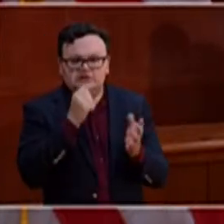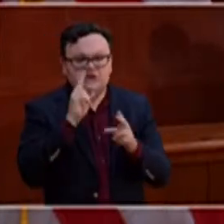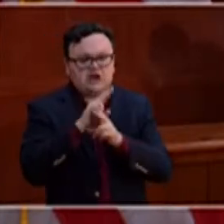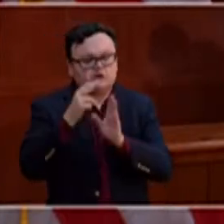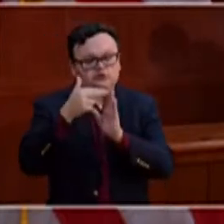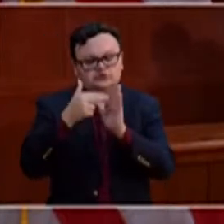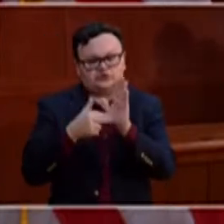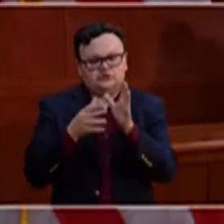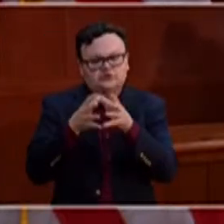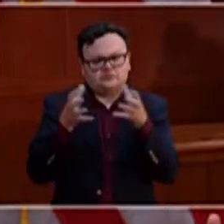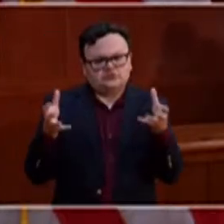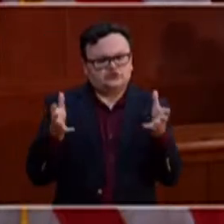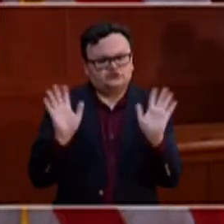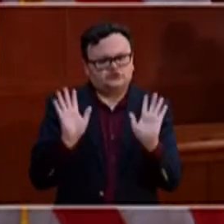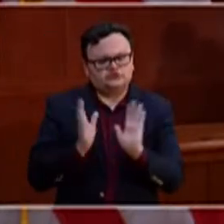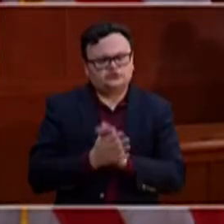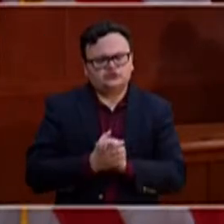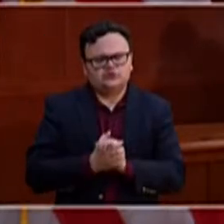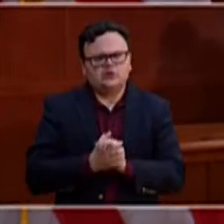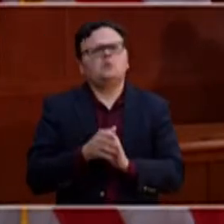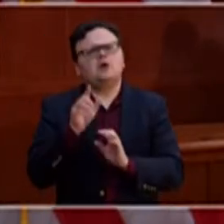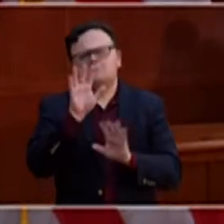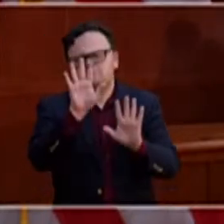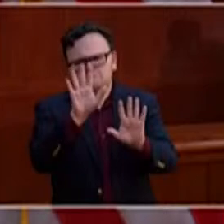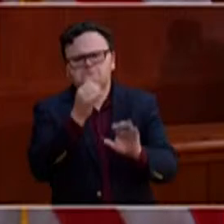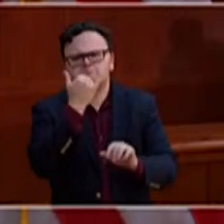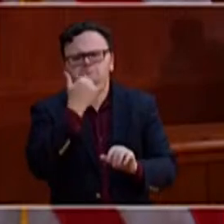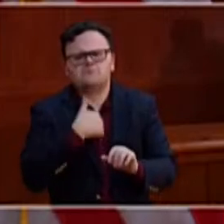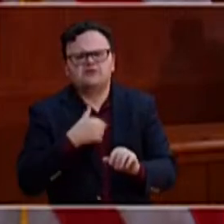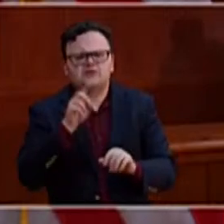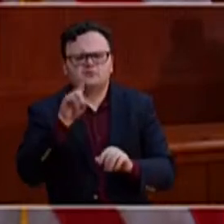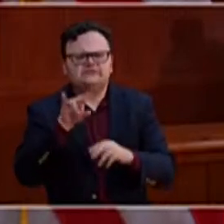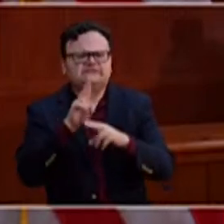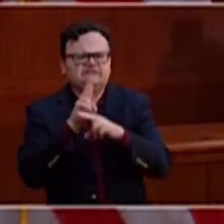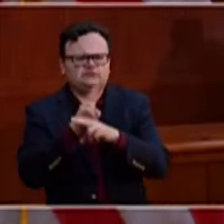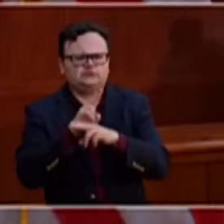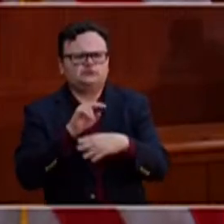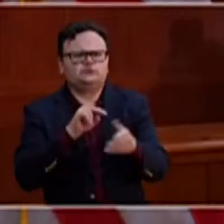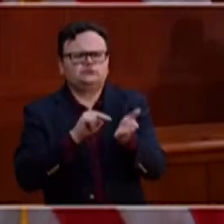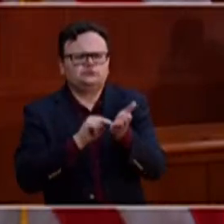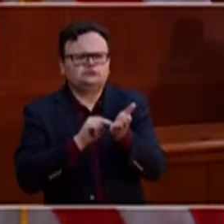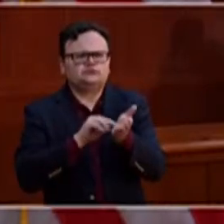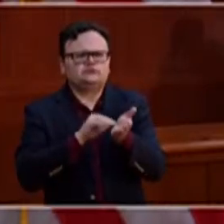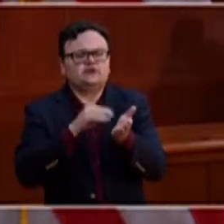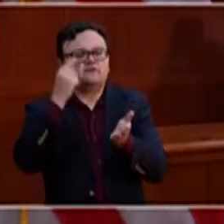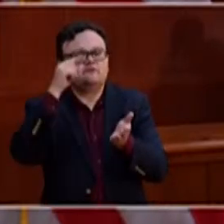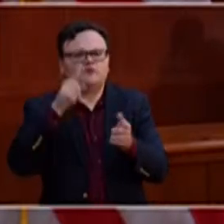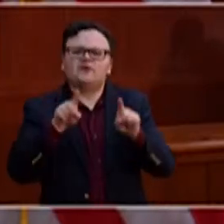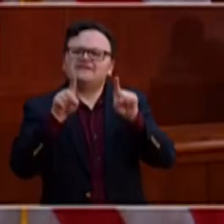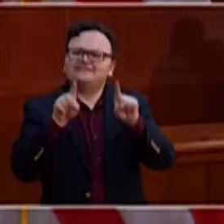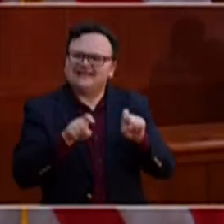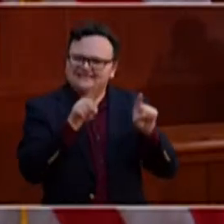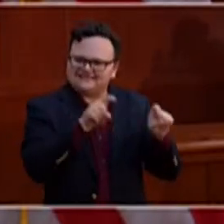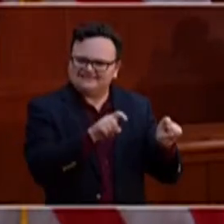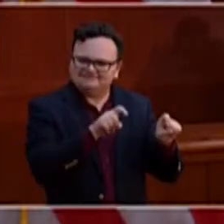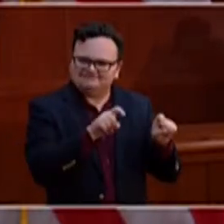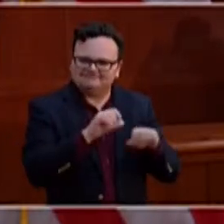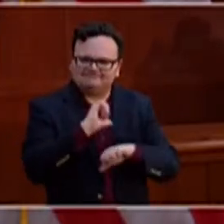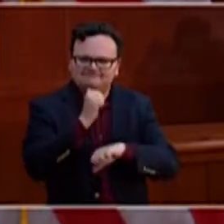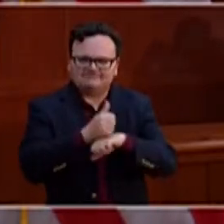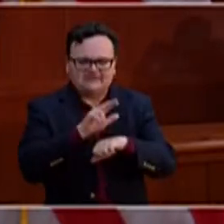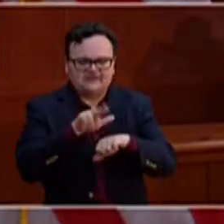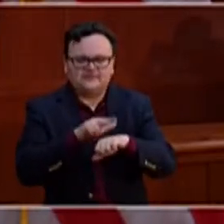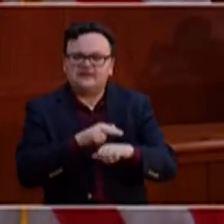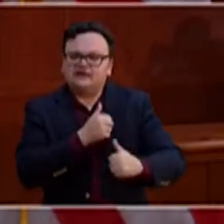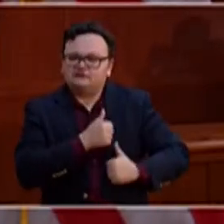use, we actually take that back. We've used a lot of the contract medical personnel for our test sites. And so a lot of those, we have National Guard, we have contracts.